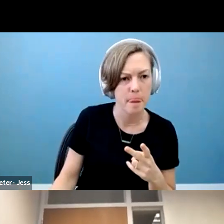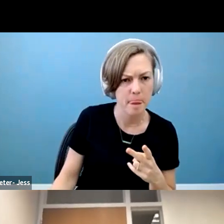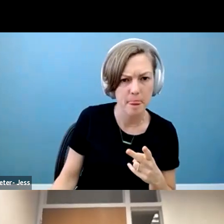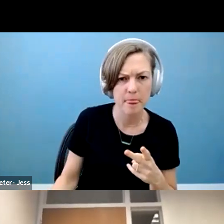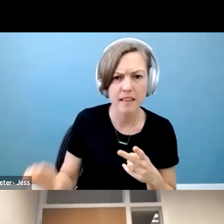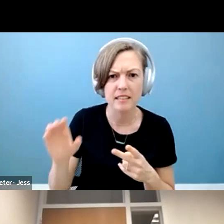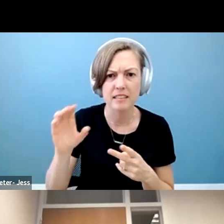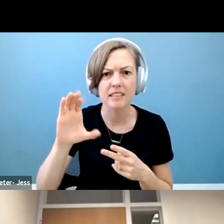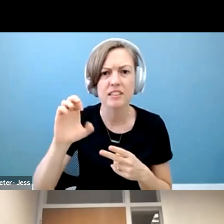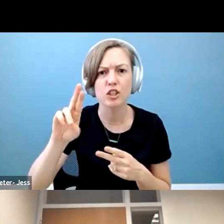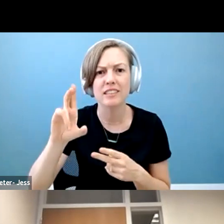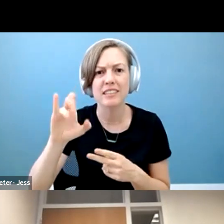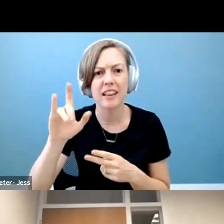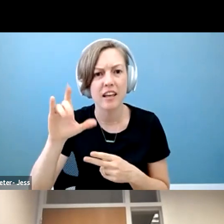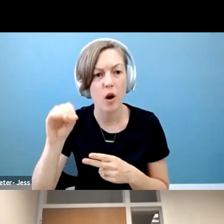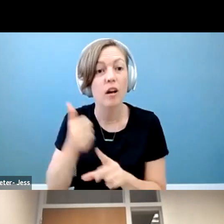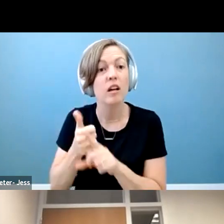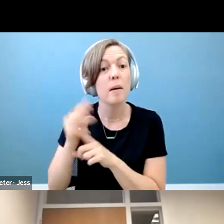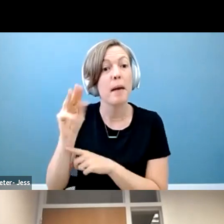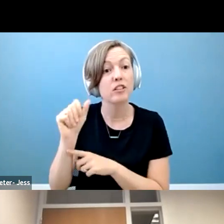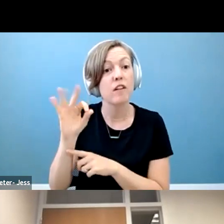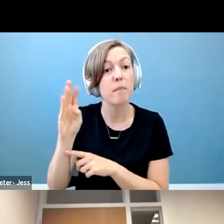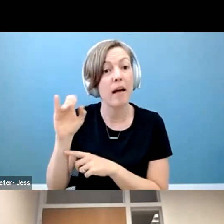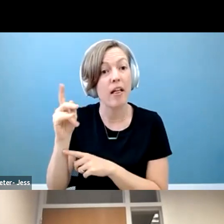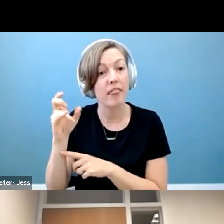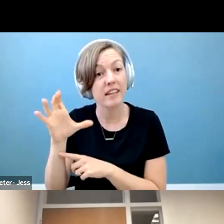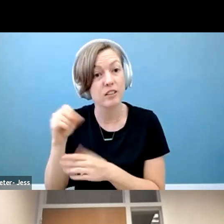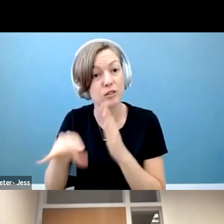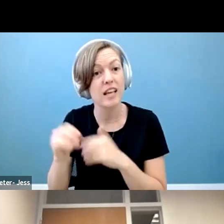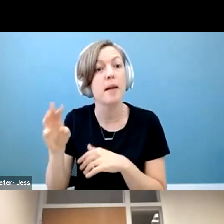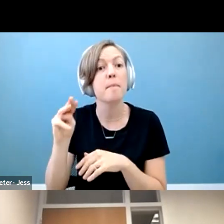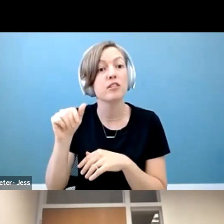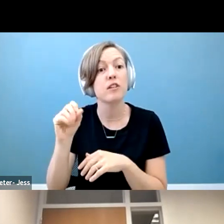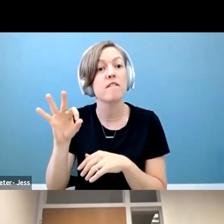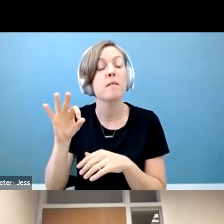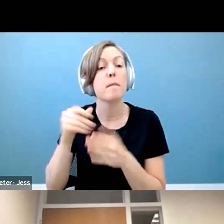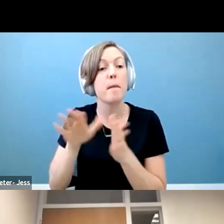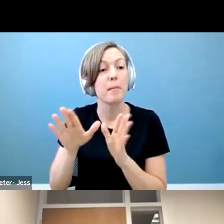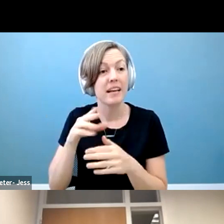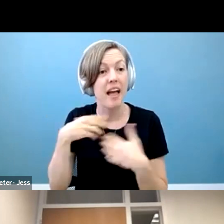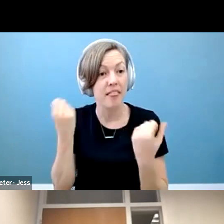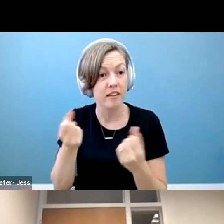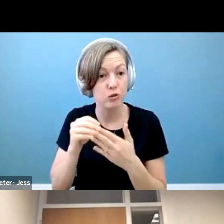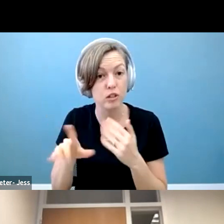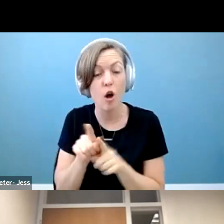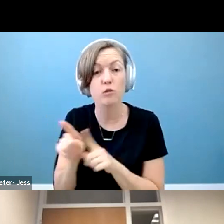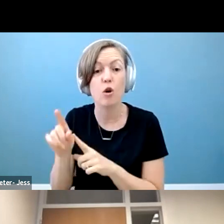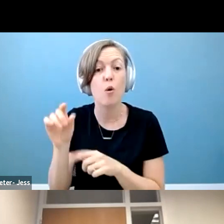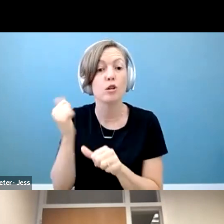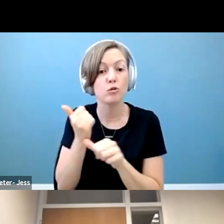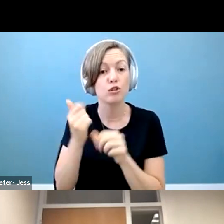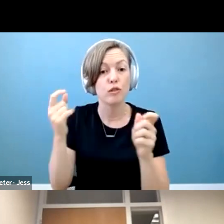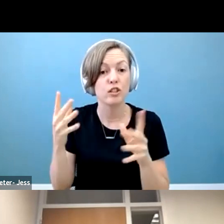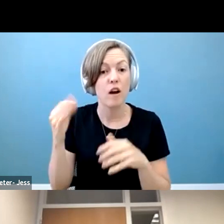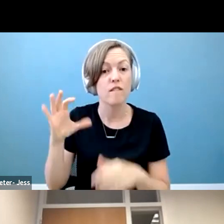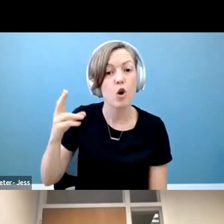was both a Master's of Bioethics student and a Master's of Public Health student, and also the Associate Director of the